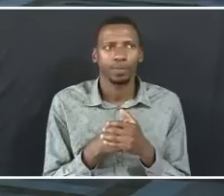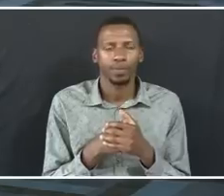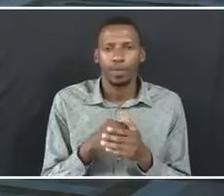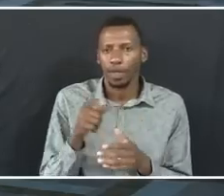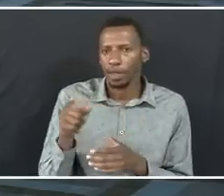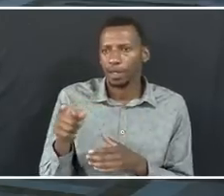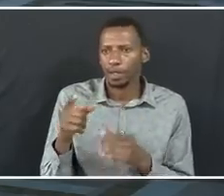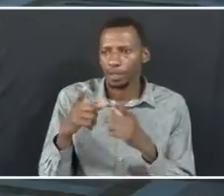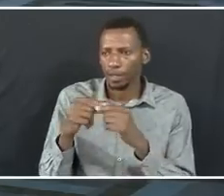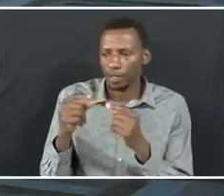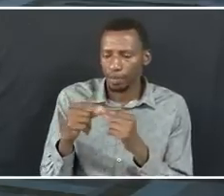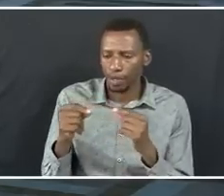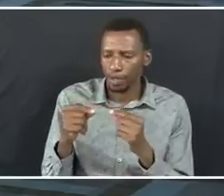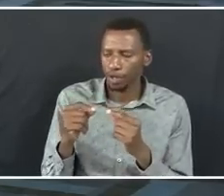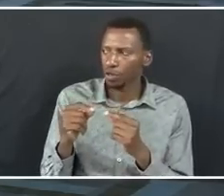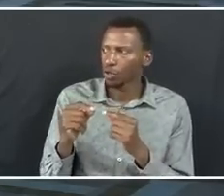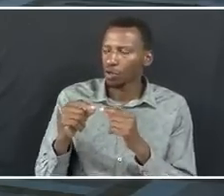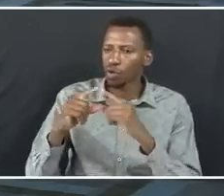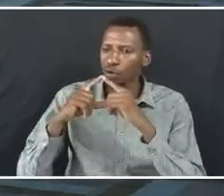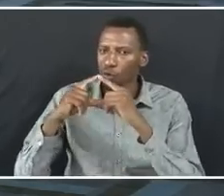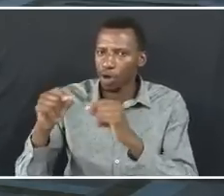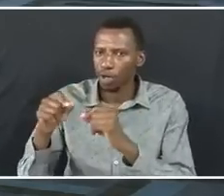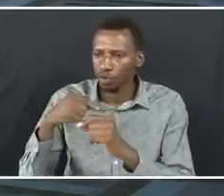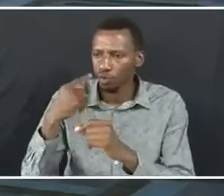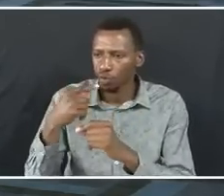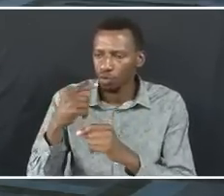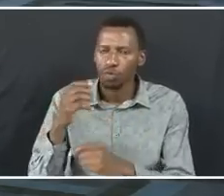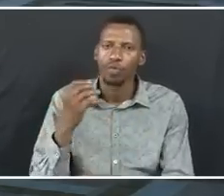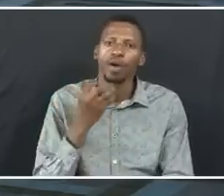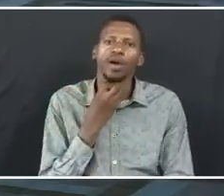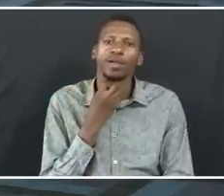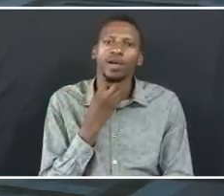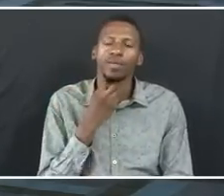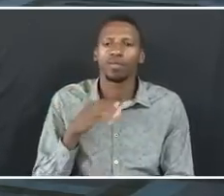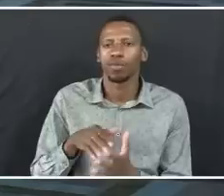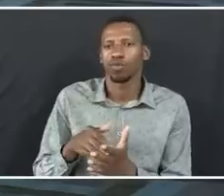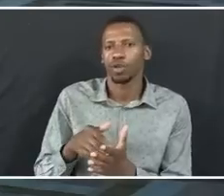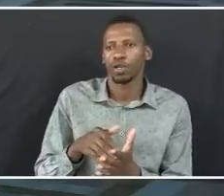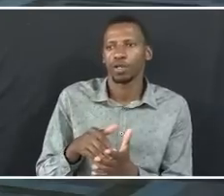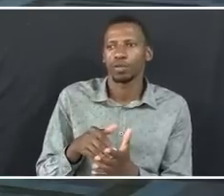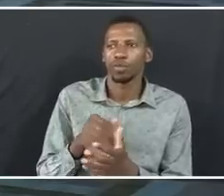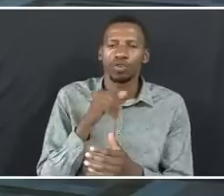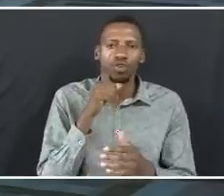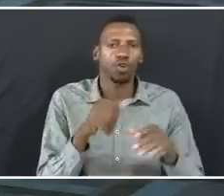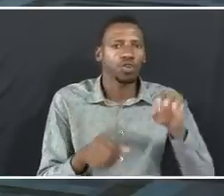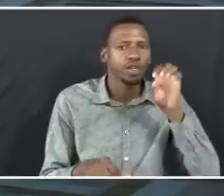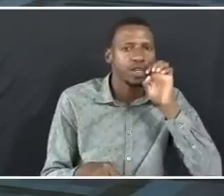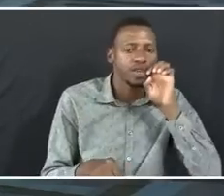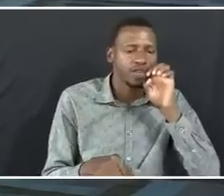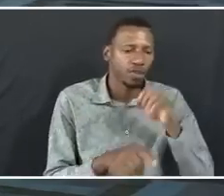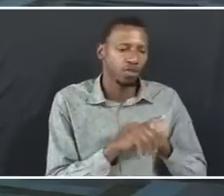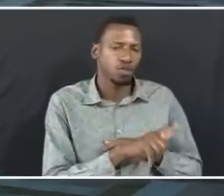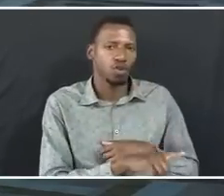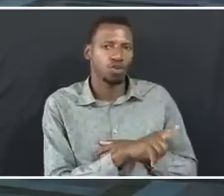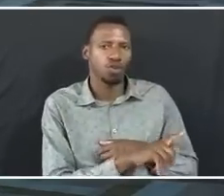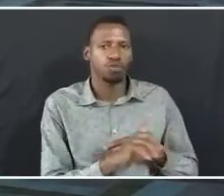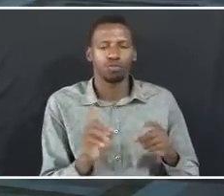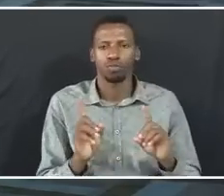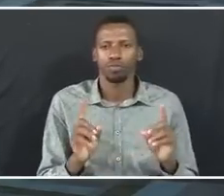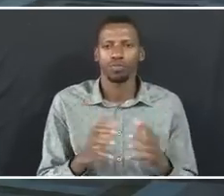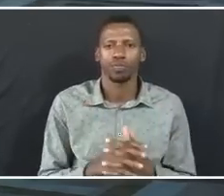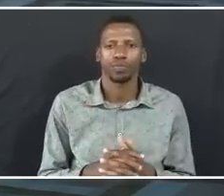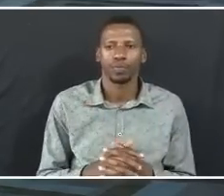It speaks to Adam's inadequacy, not Eve's insufficiency.